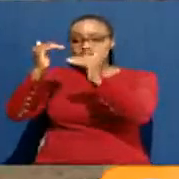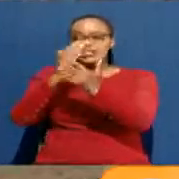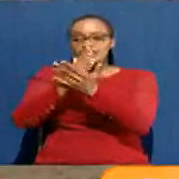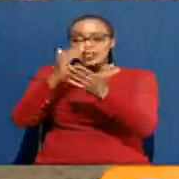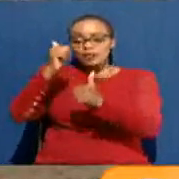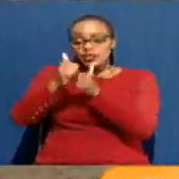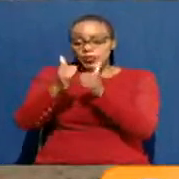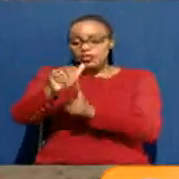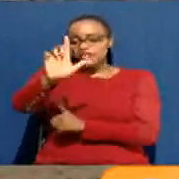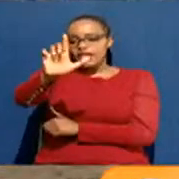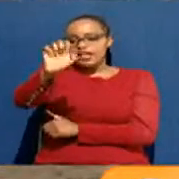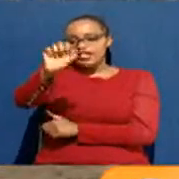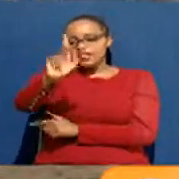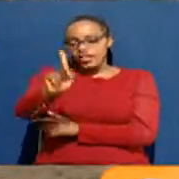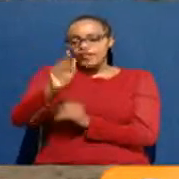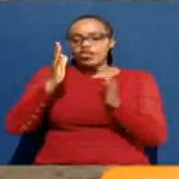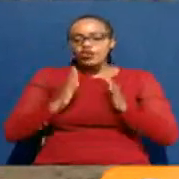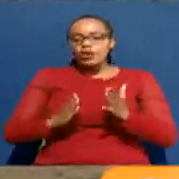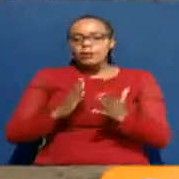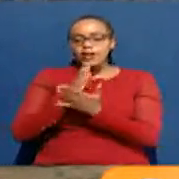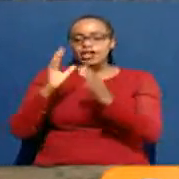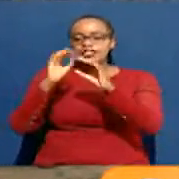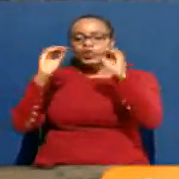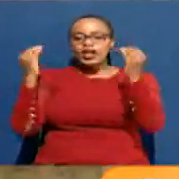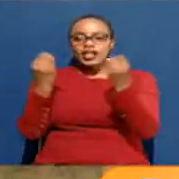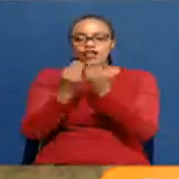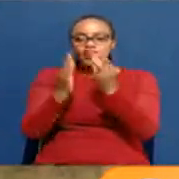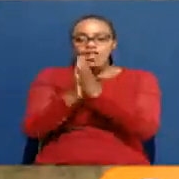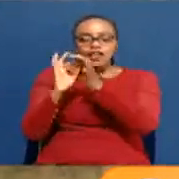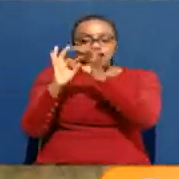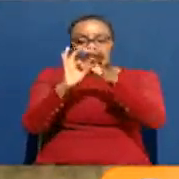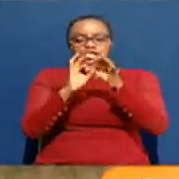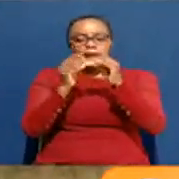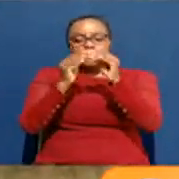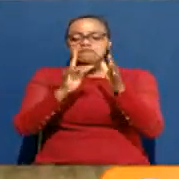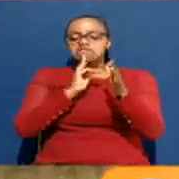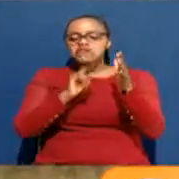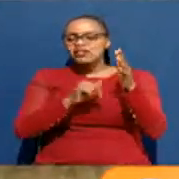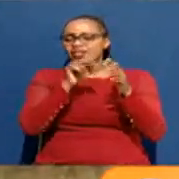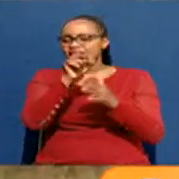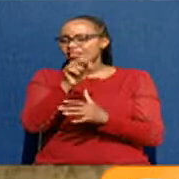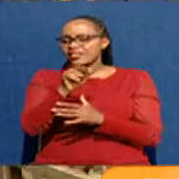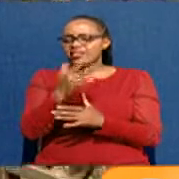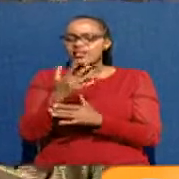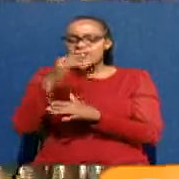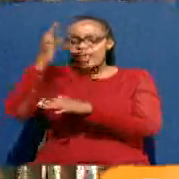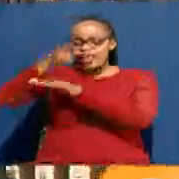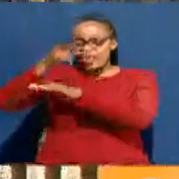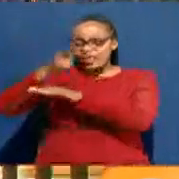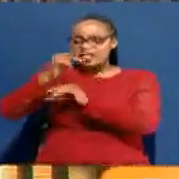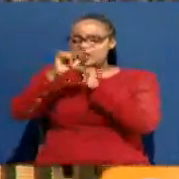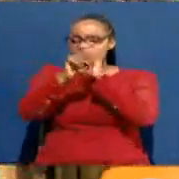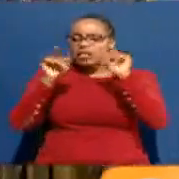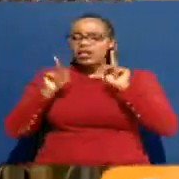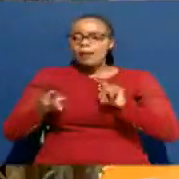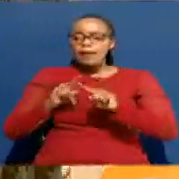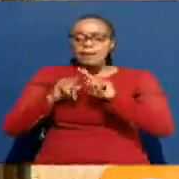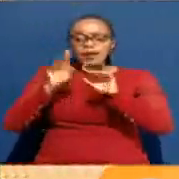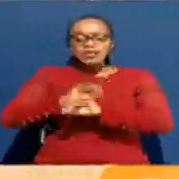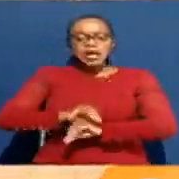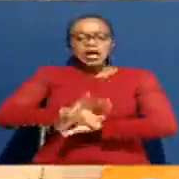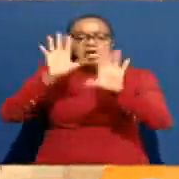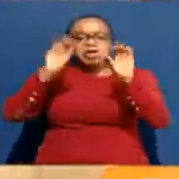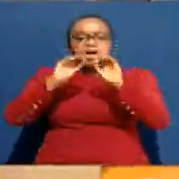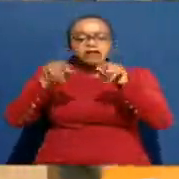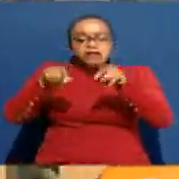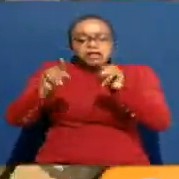statement LSK, Human Rights Organization, and Azimio leaders said was a death threat. It is, however, not clear if